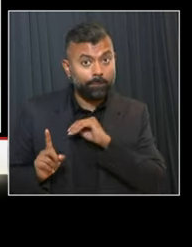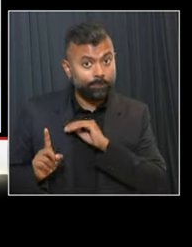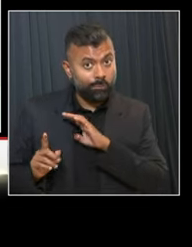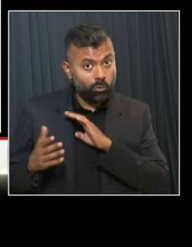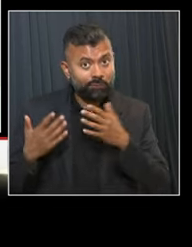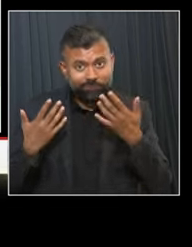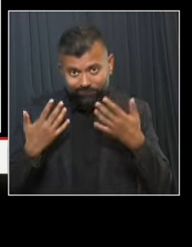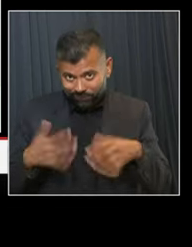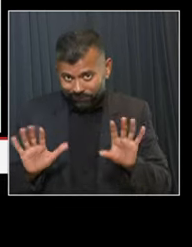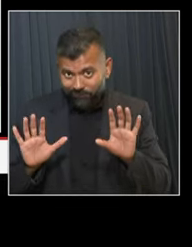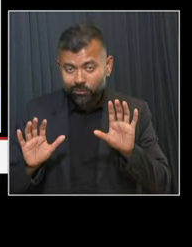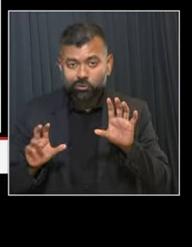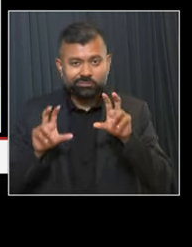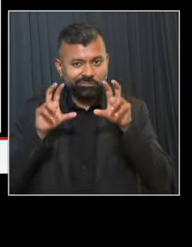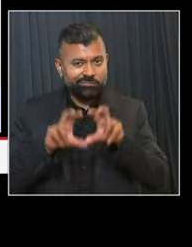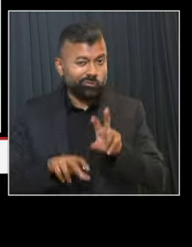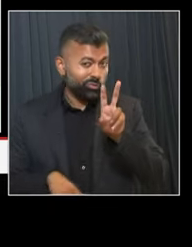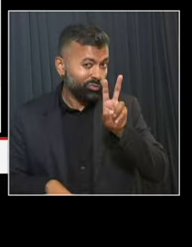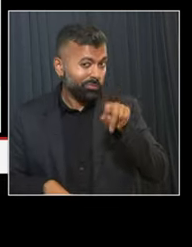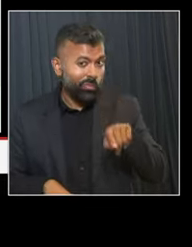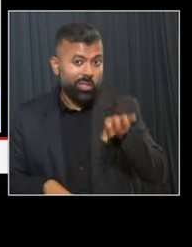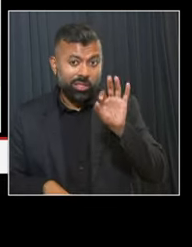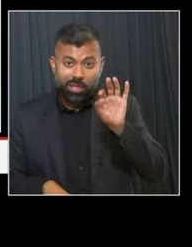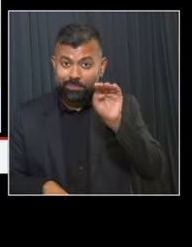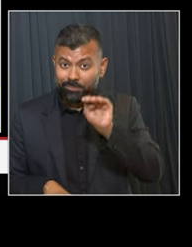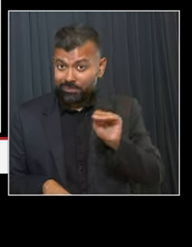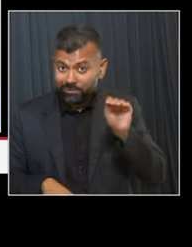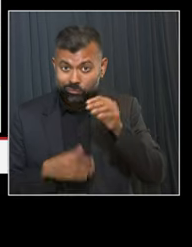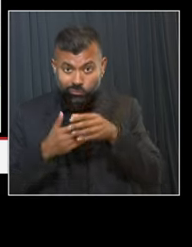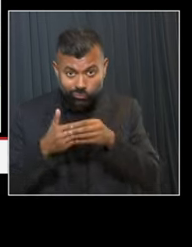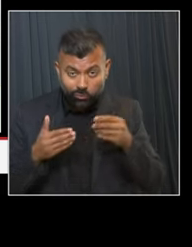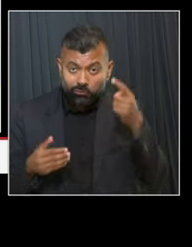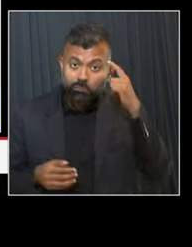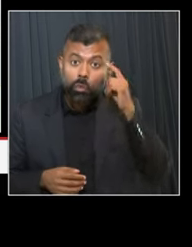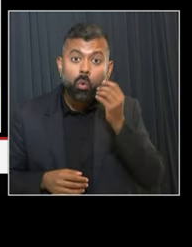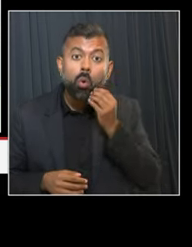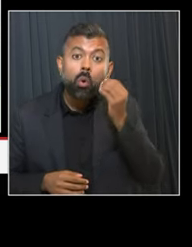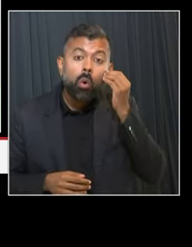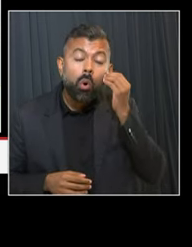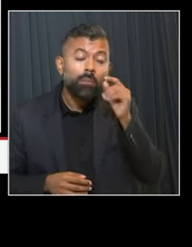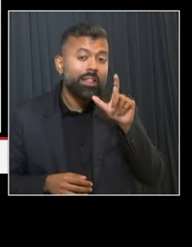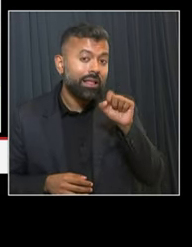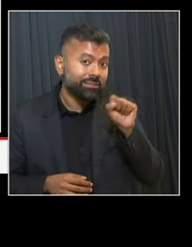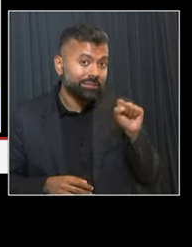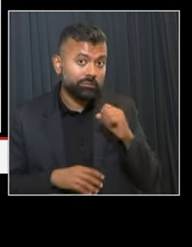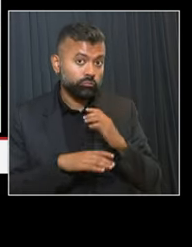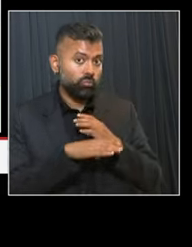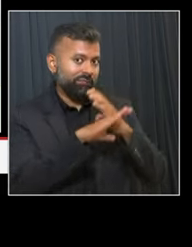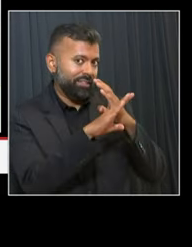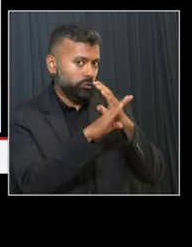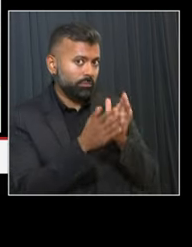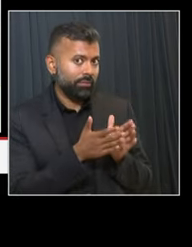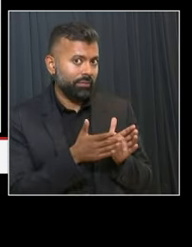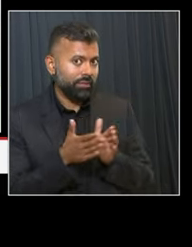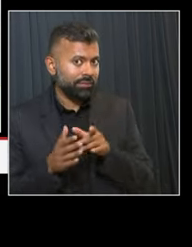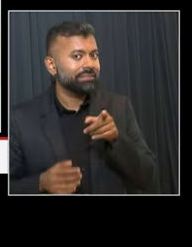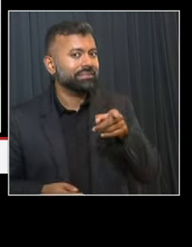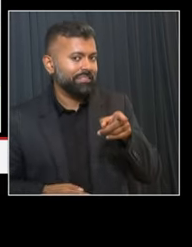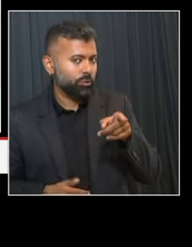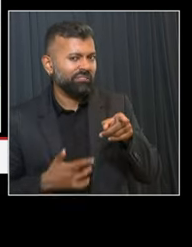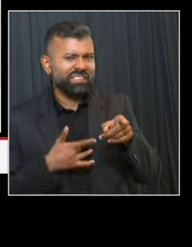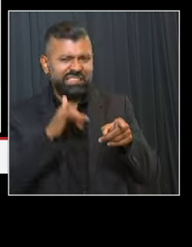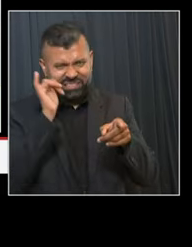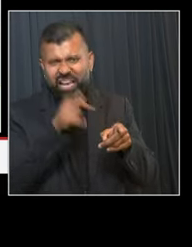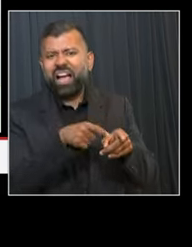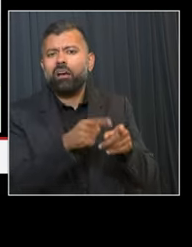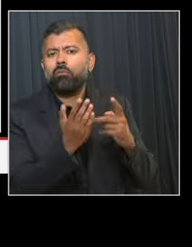program. We believe that the homelessness prevention program is a better targeted solution to avoid families